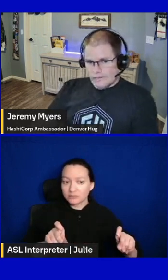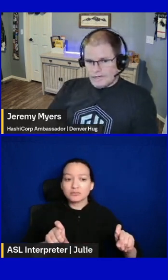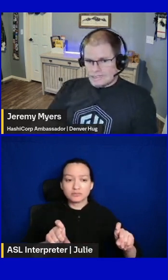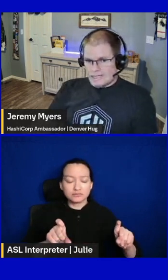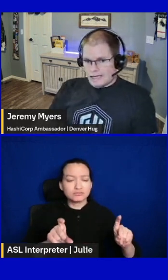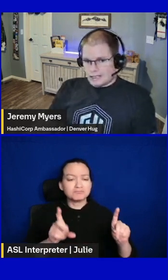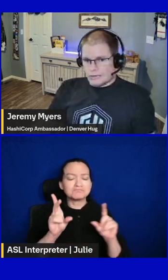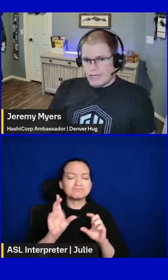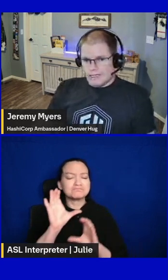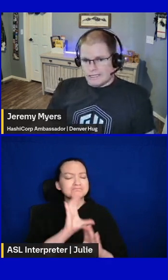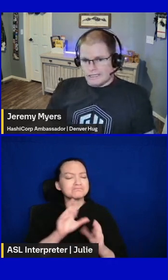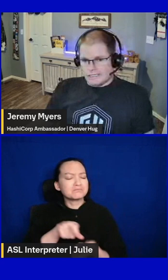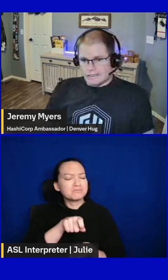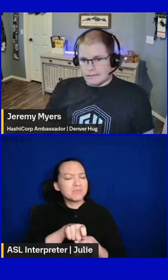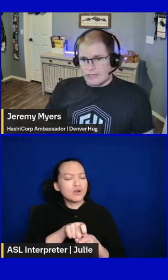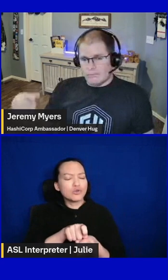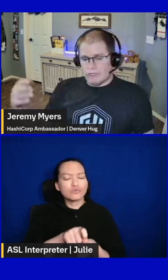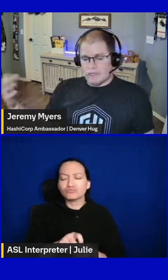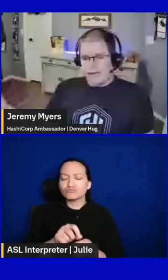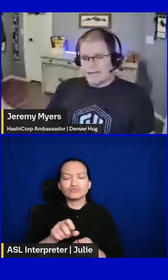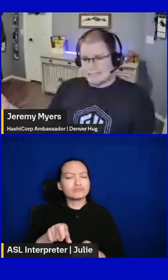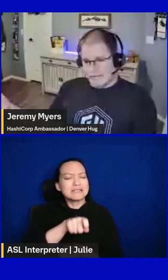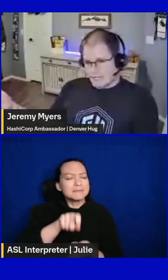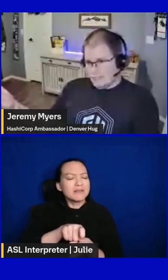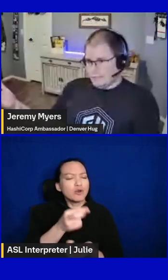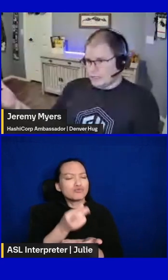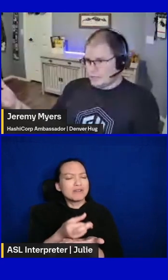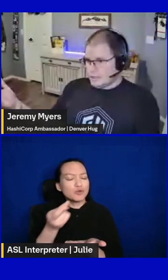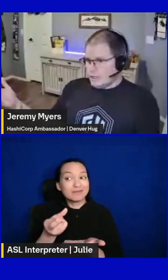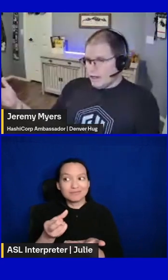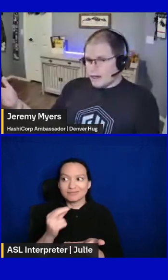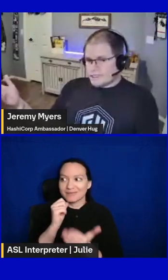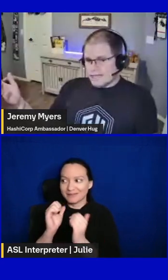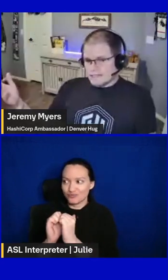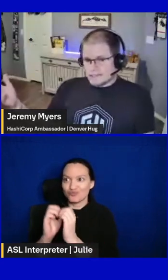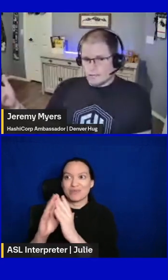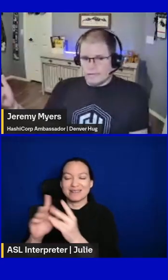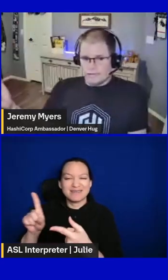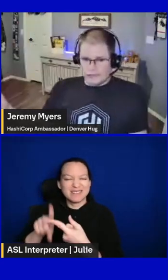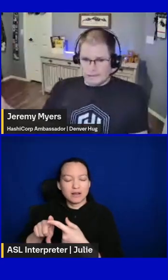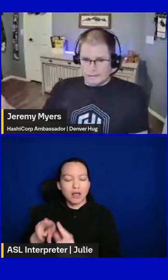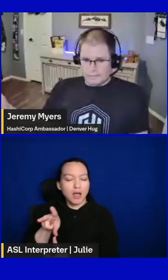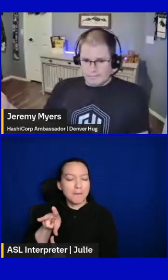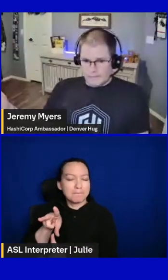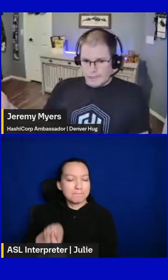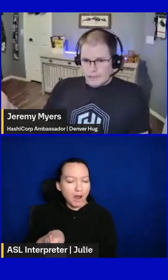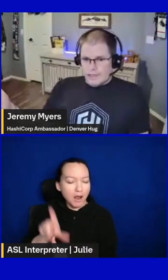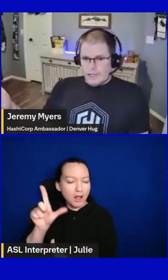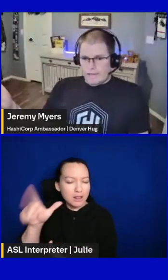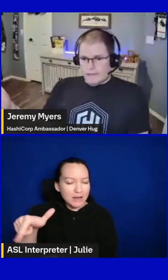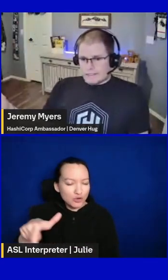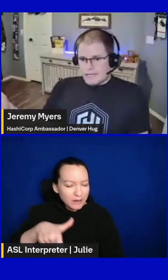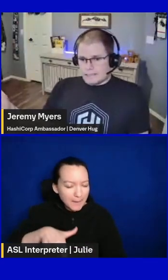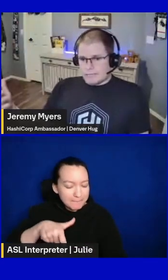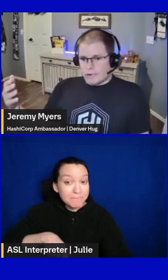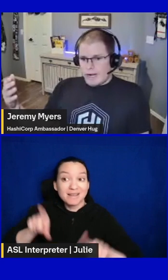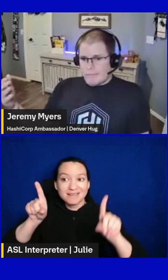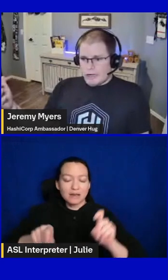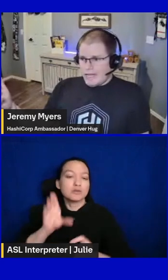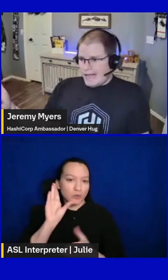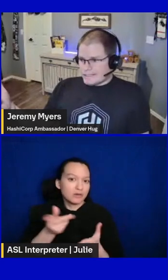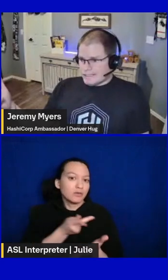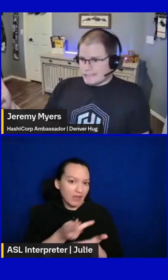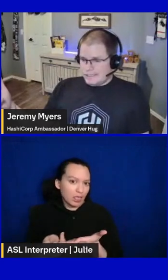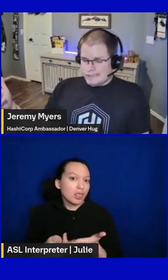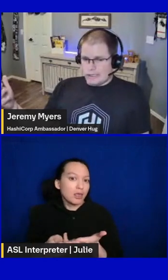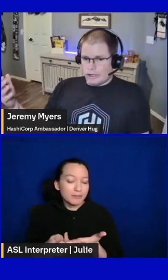look for a particular resource that is not created until apply time, our tests will fail.